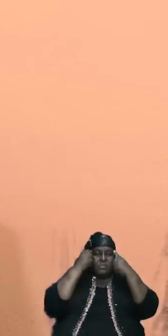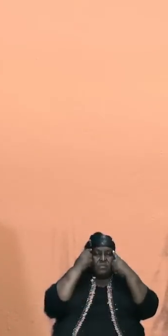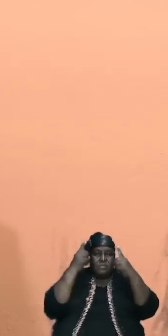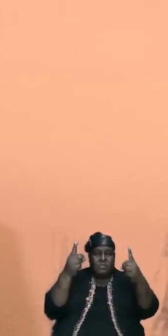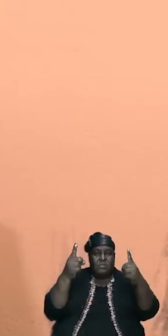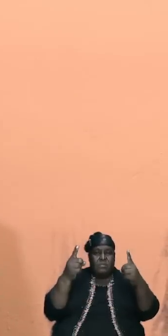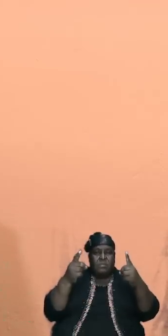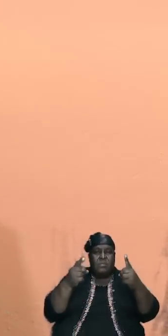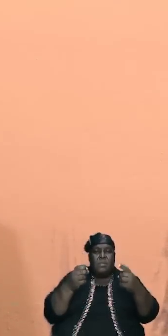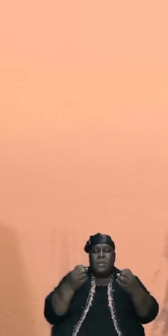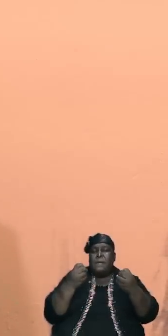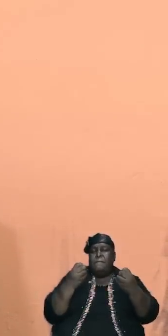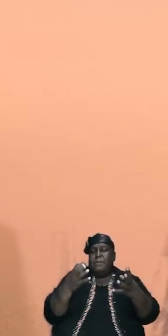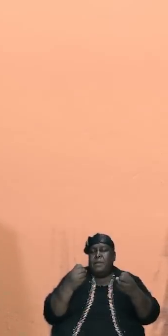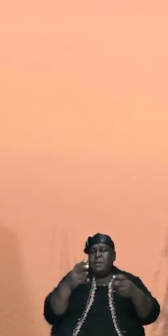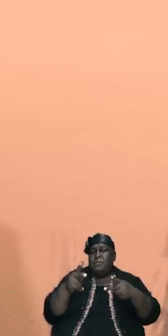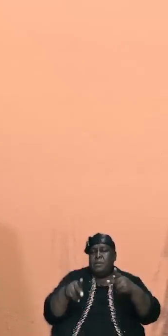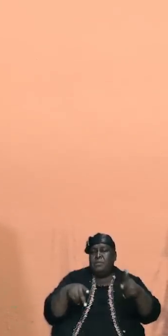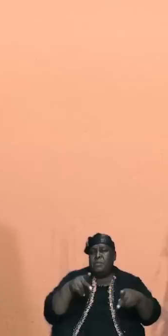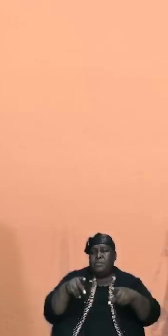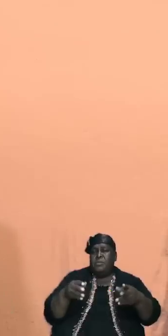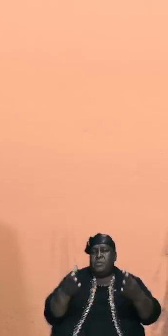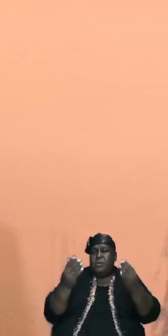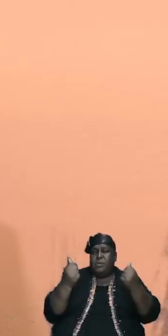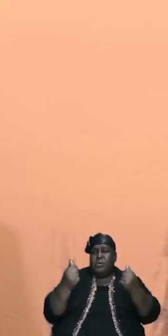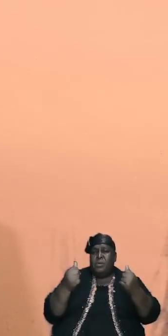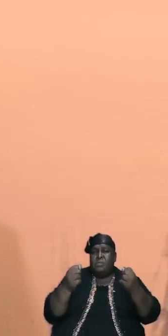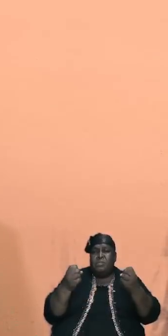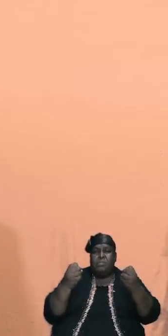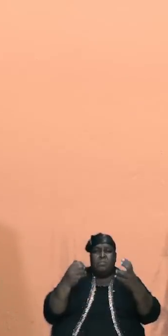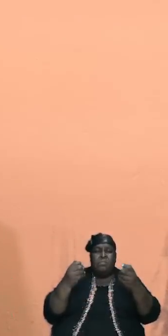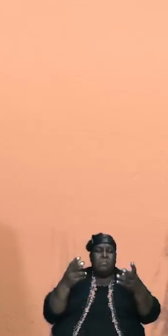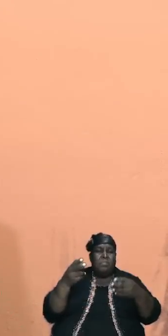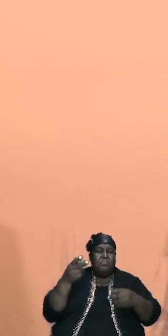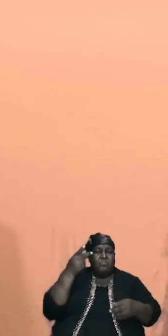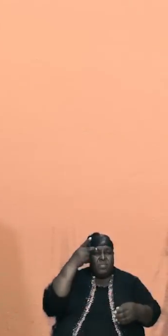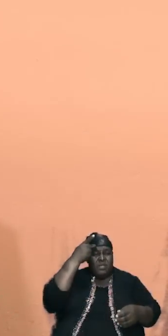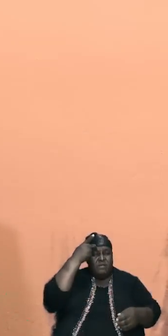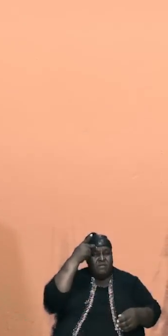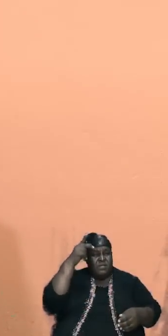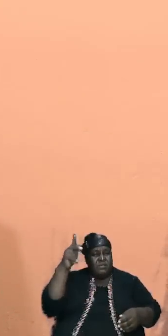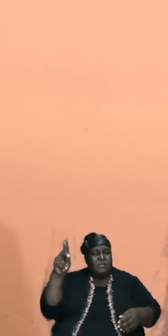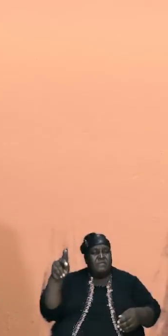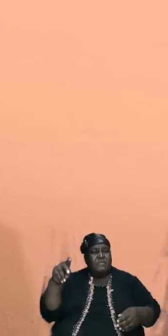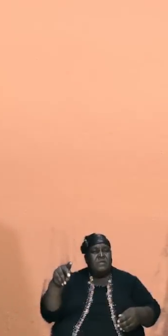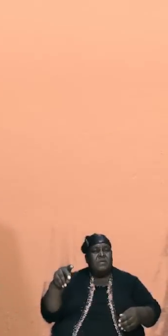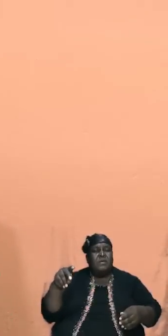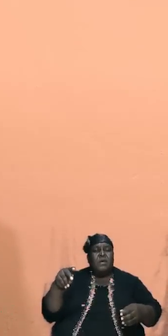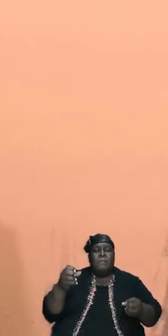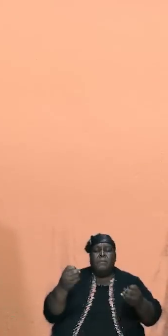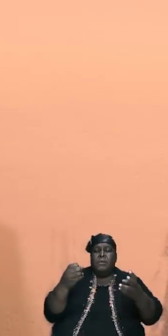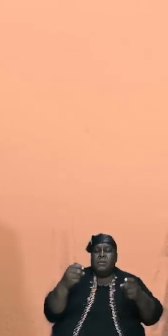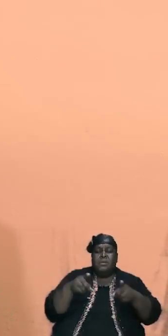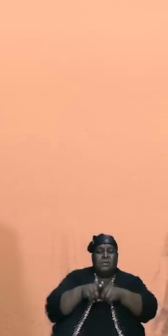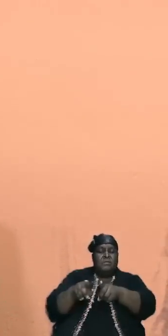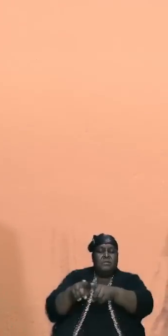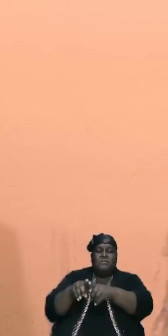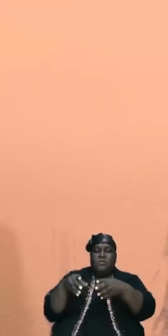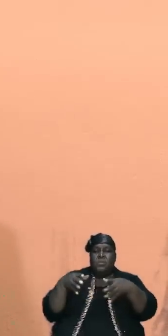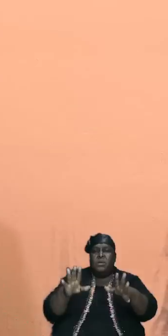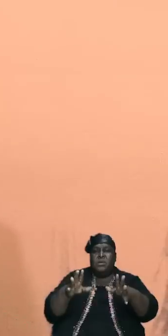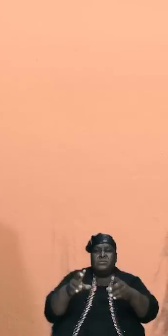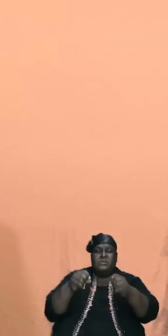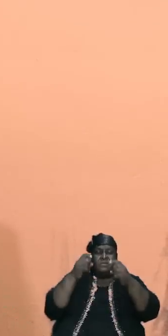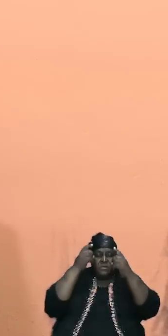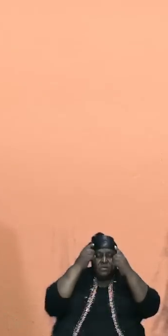A lot of people have come up with a lot of different philosophies and a lot of different ways of looking at doctrine. But what